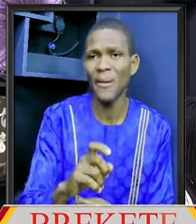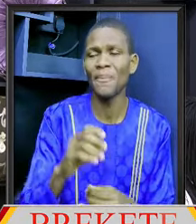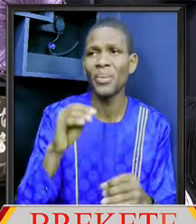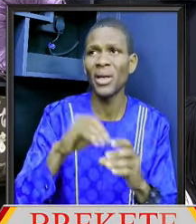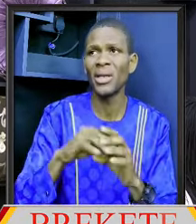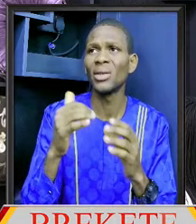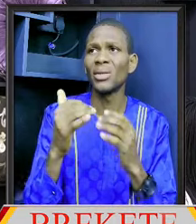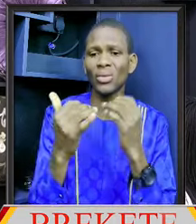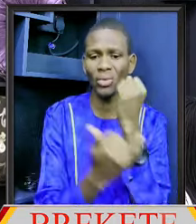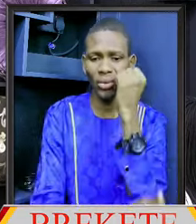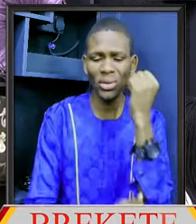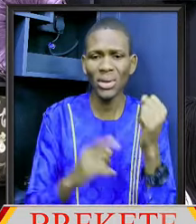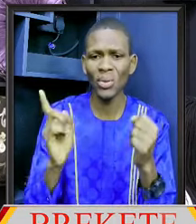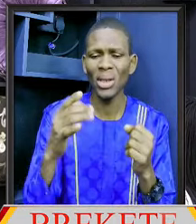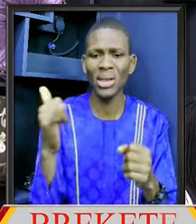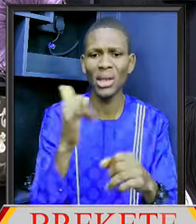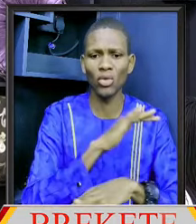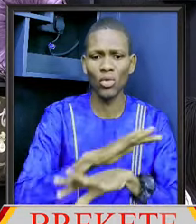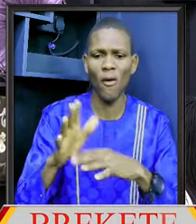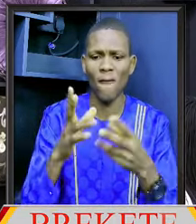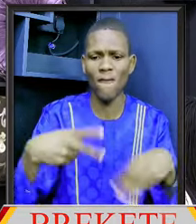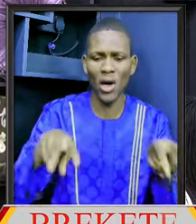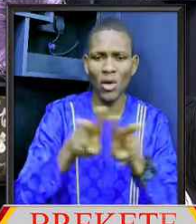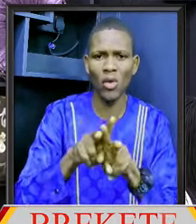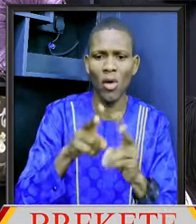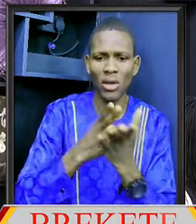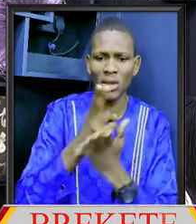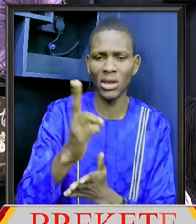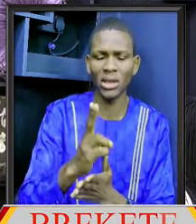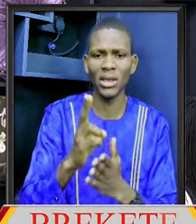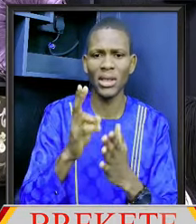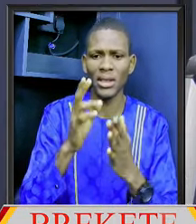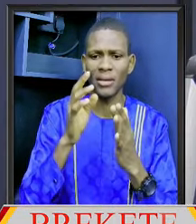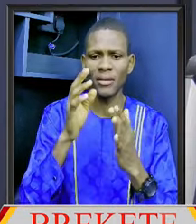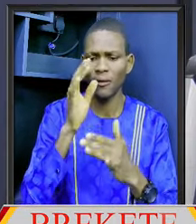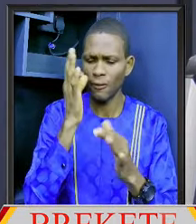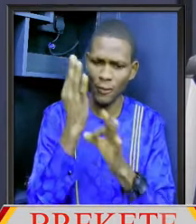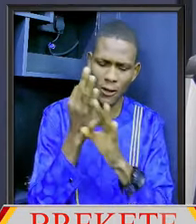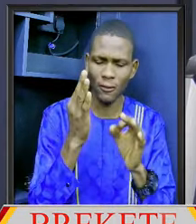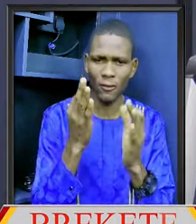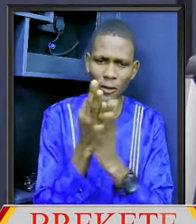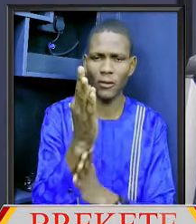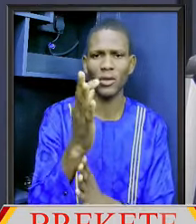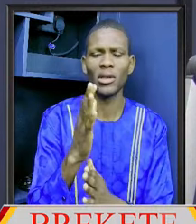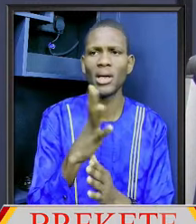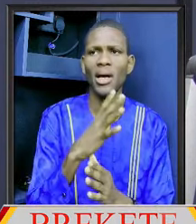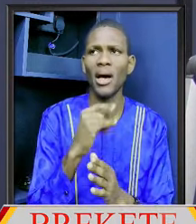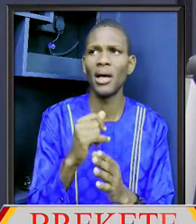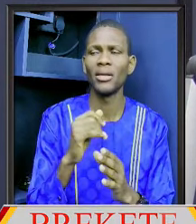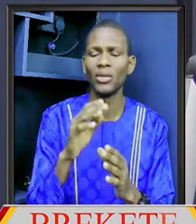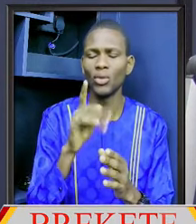In a country where they don't value honesty, integrity, and credibility.